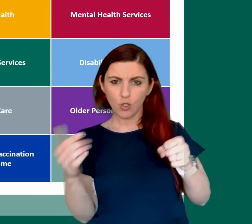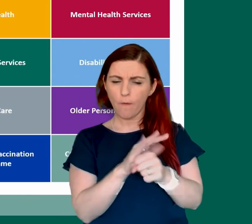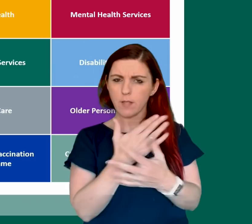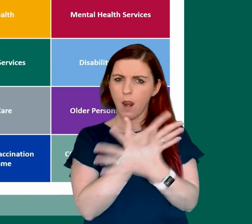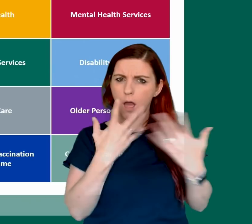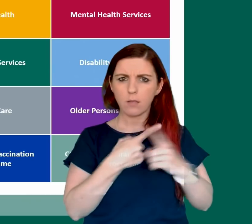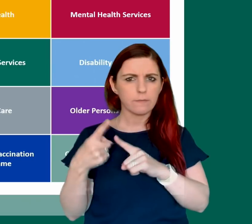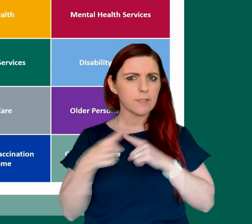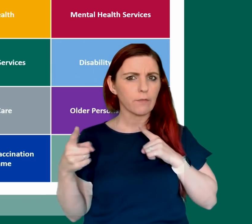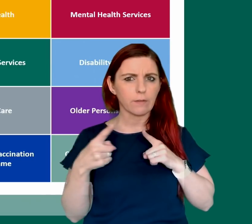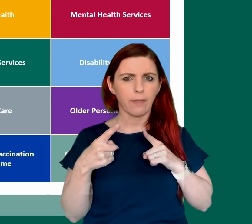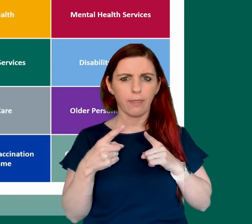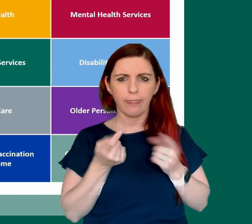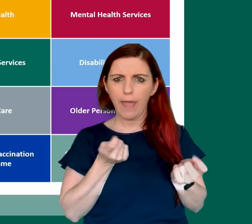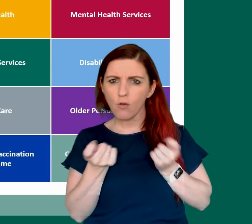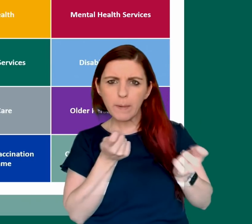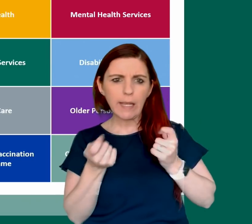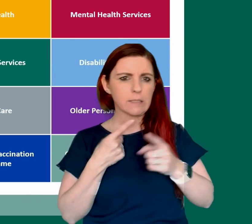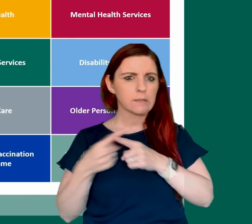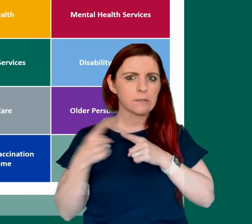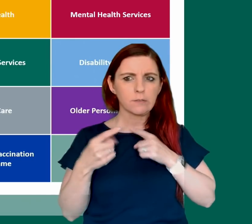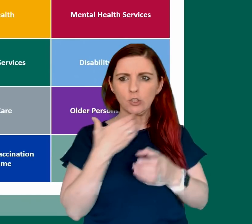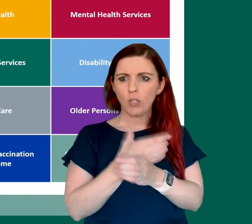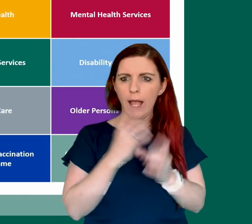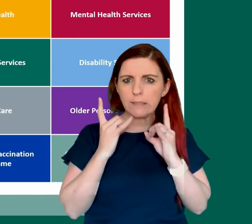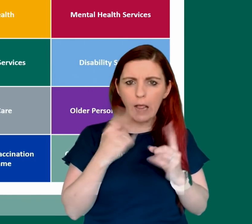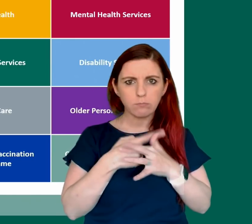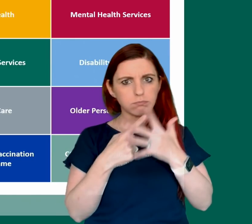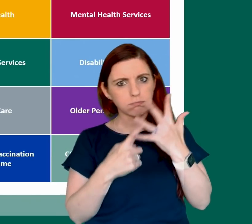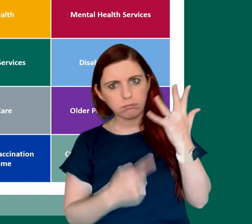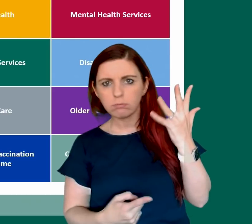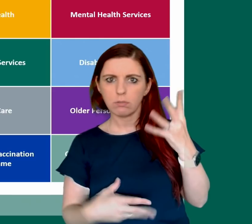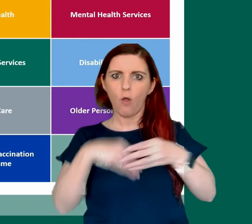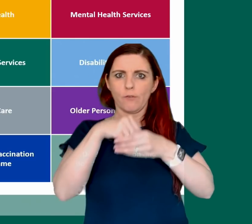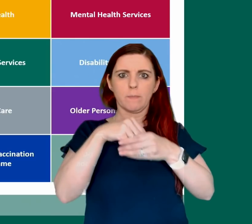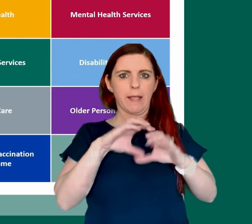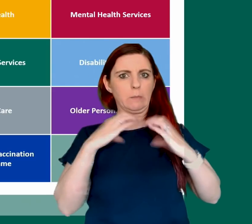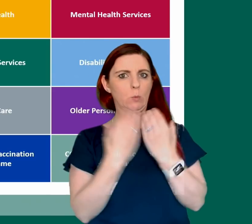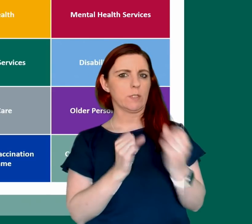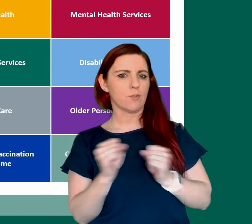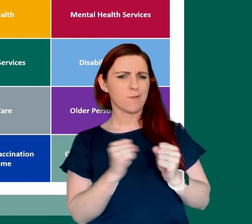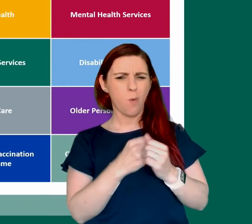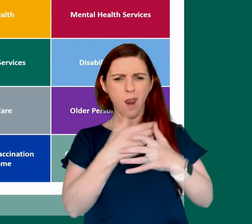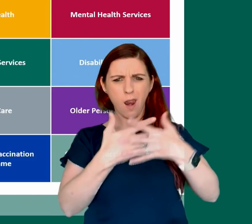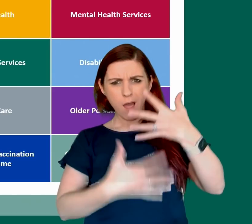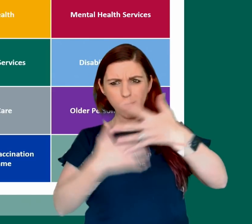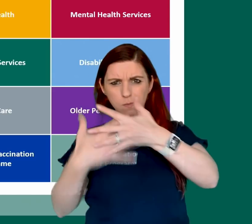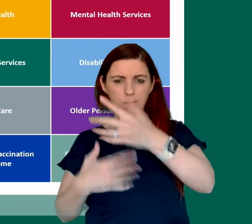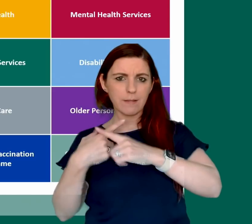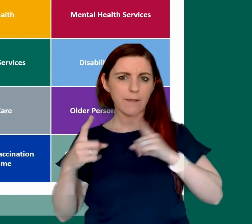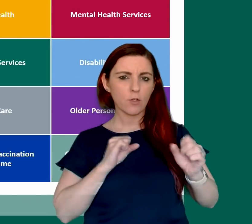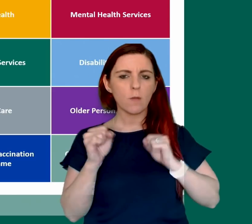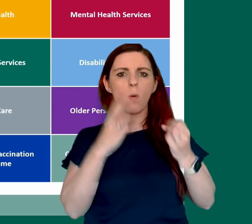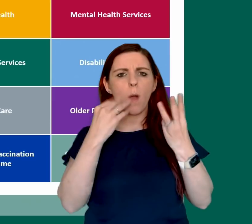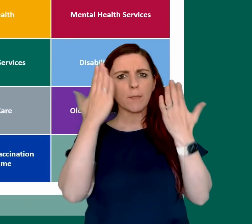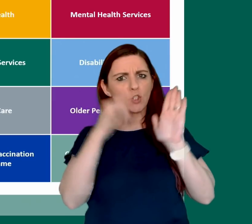health organisations, therapies, child health, etc., etc. So we have a lot of different services, and the reason I'm putting this up is to